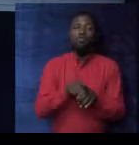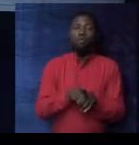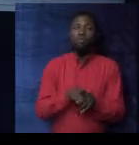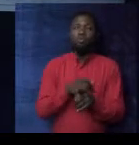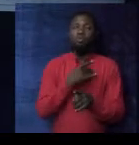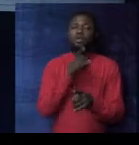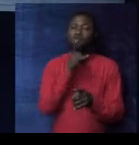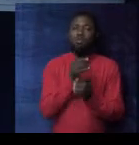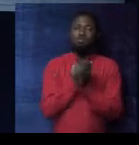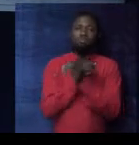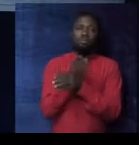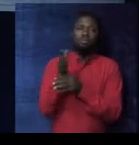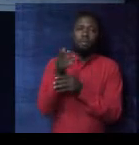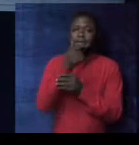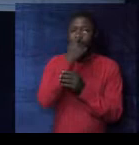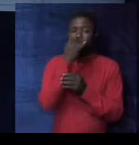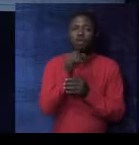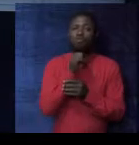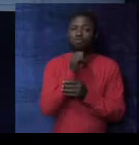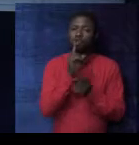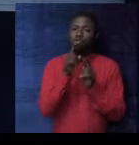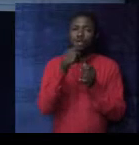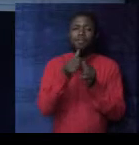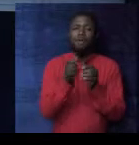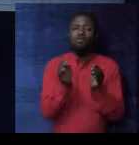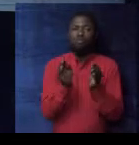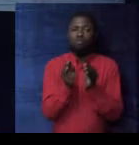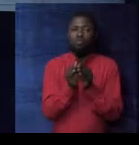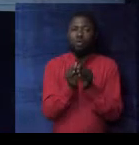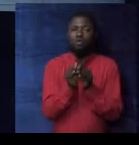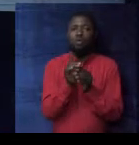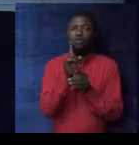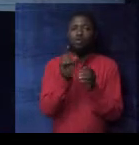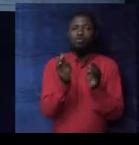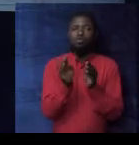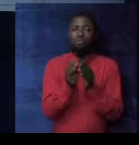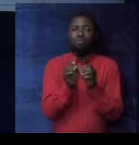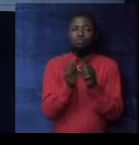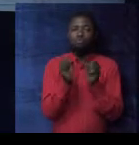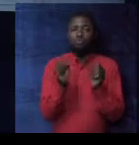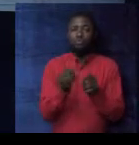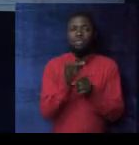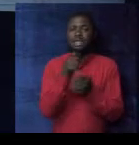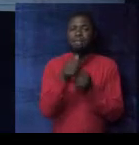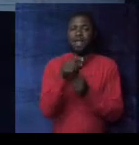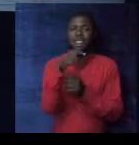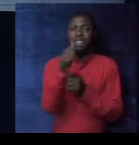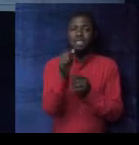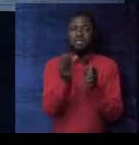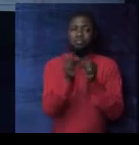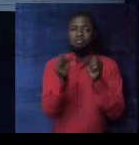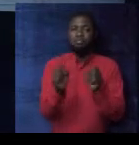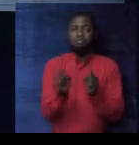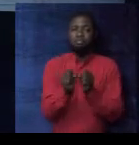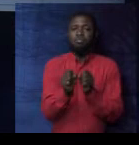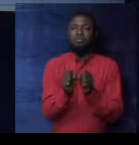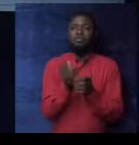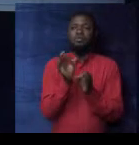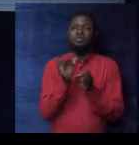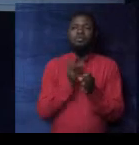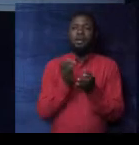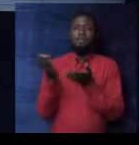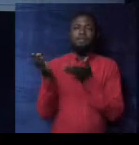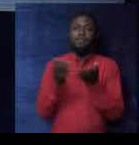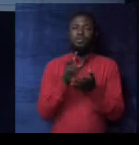this is 1 long strip, and I did not put it here because it's not talking about 1 small square, it's talking about 1 strip of 10 squares. So I put it in the next